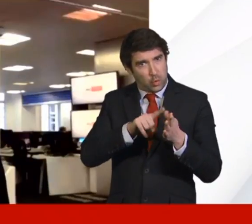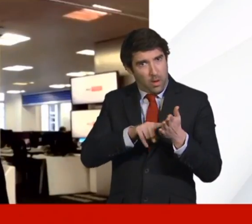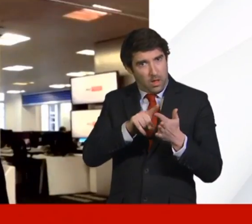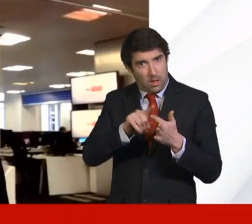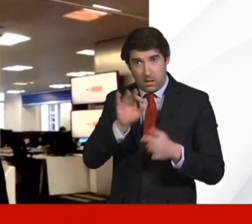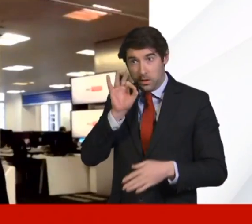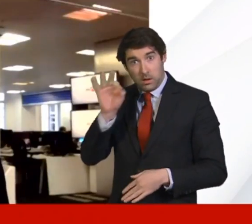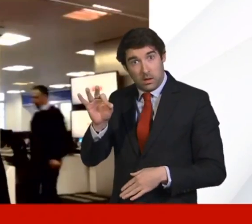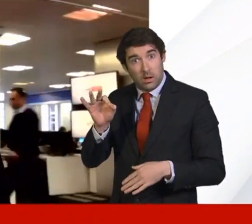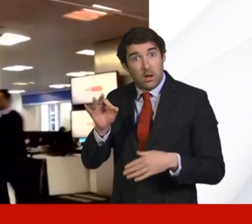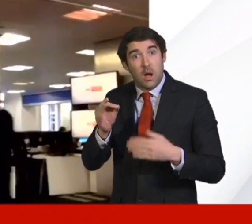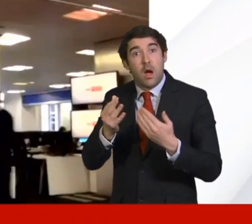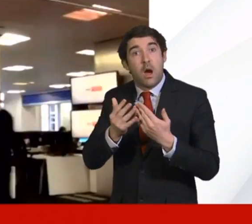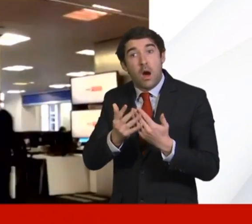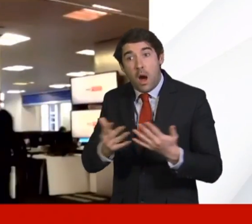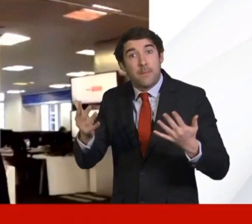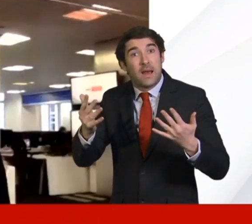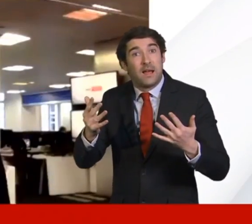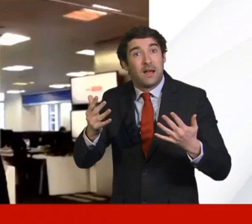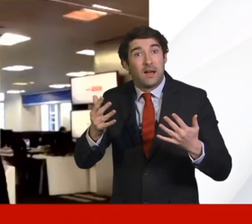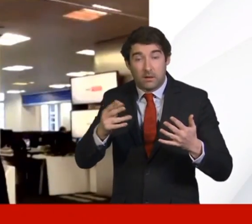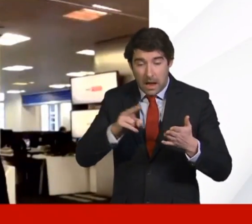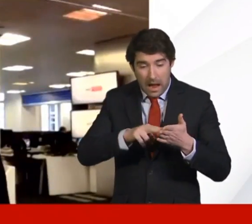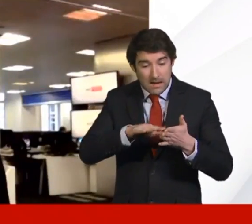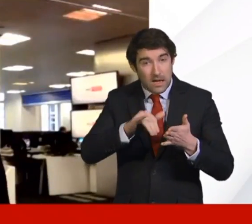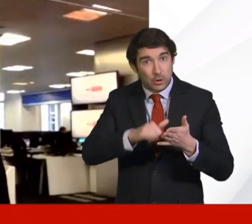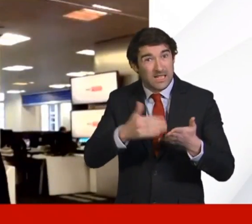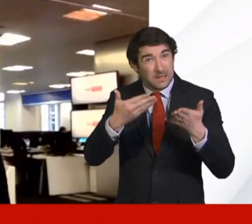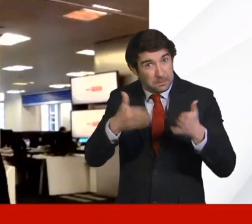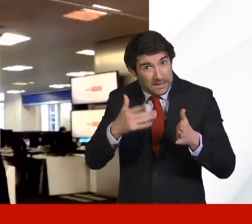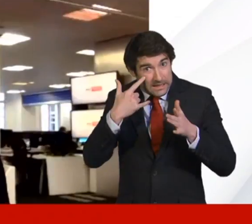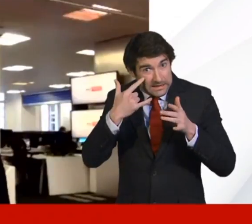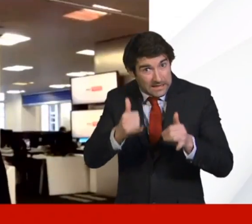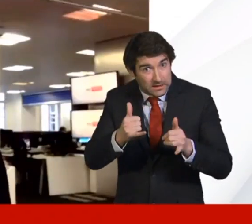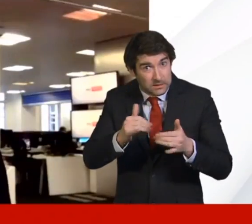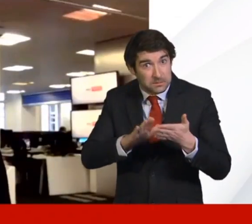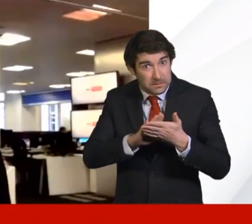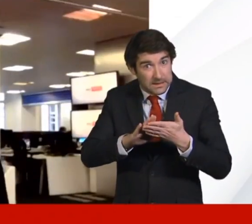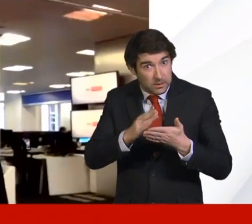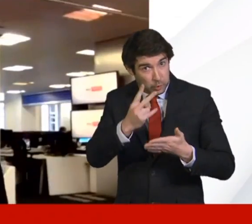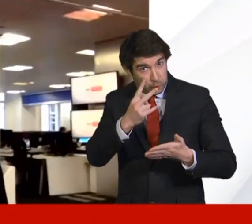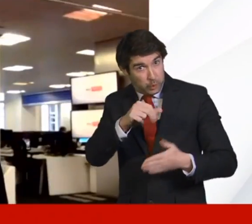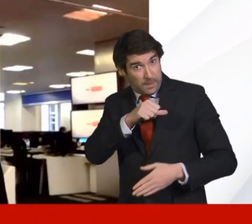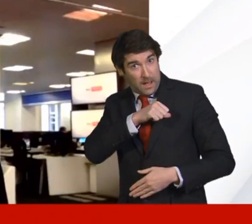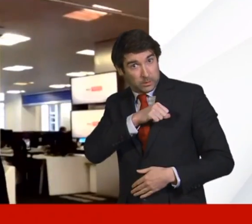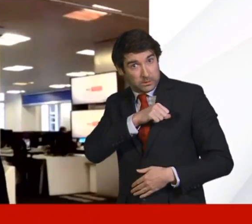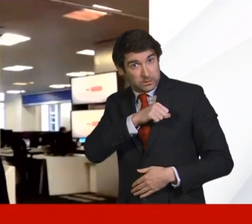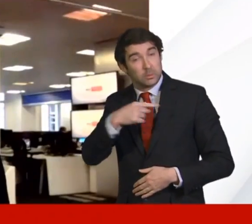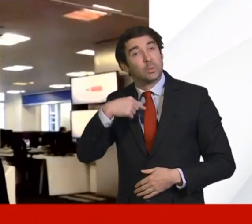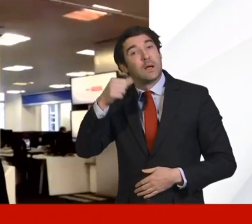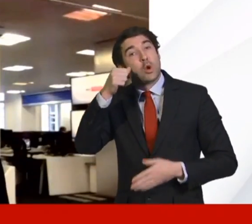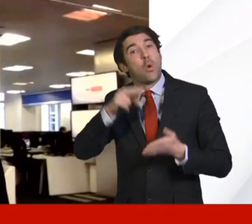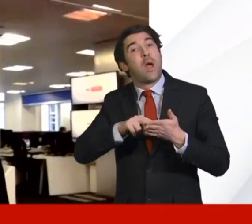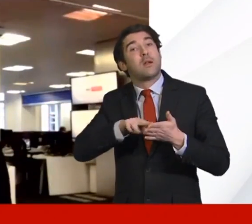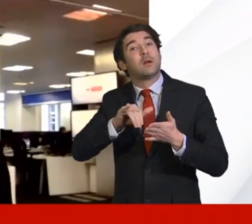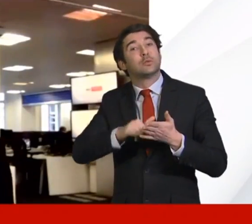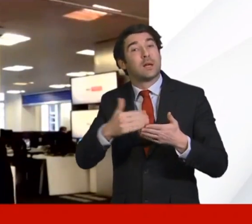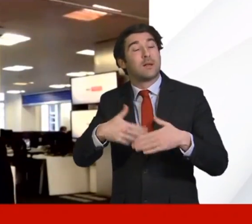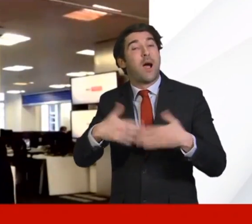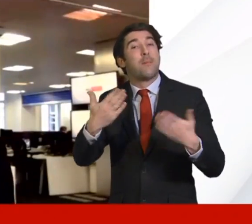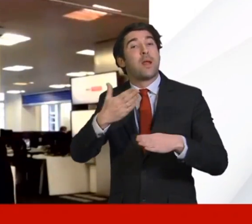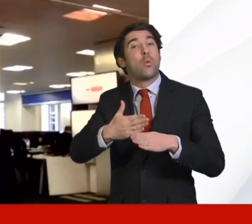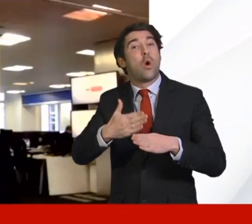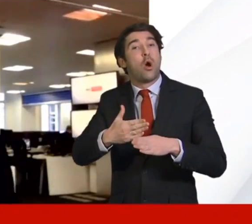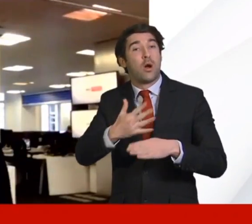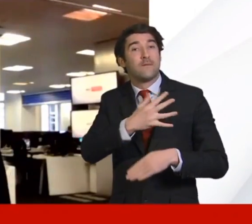who've been examples of tested businesses for coronavirus? across You our said great 2,000. Is that out of supporting 500,000 work. frontline NHS workers? And how are you There are intending also to